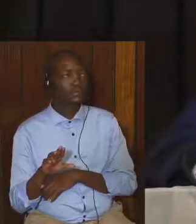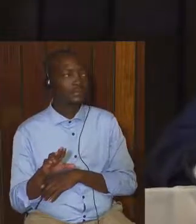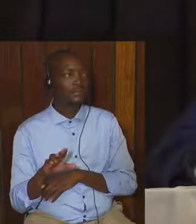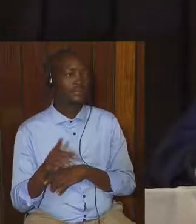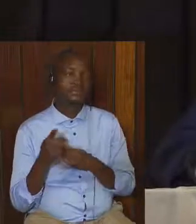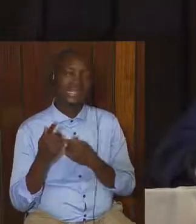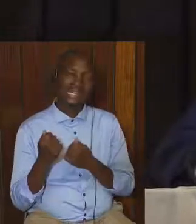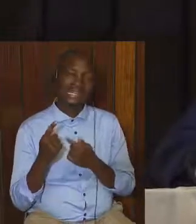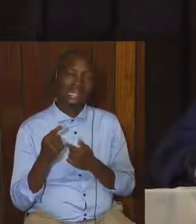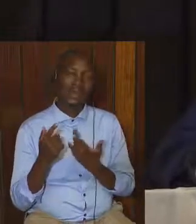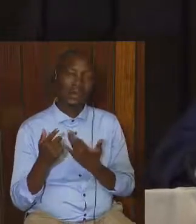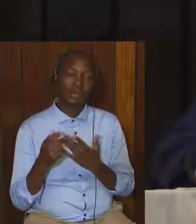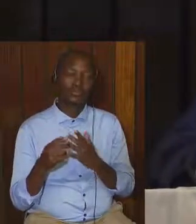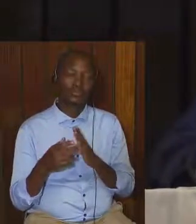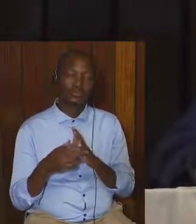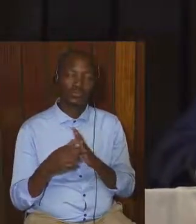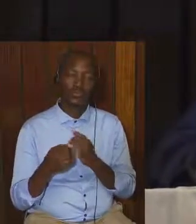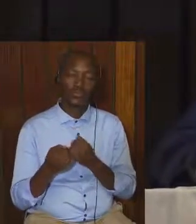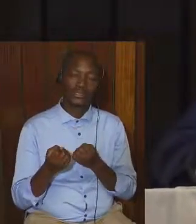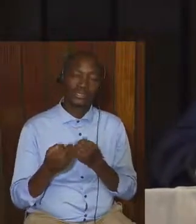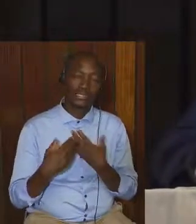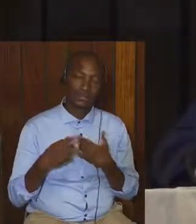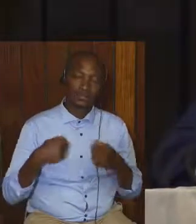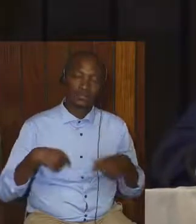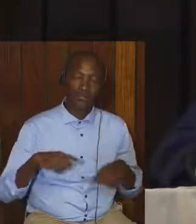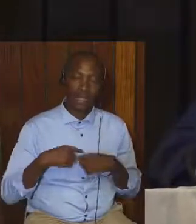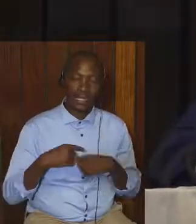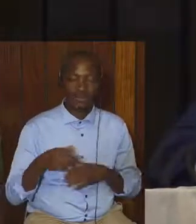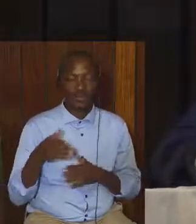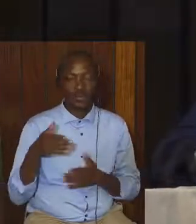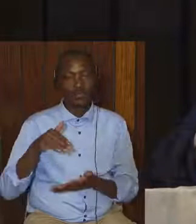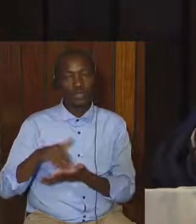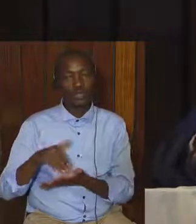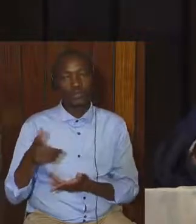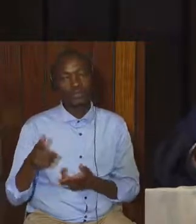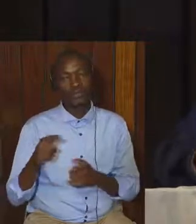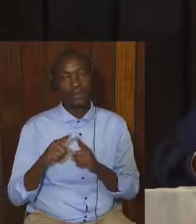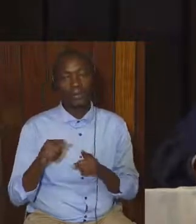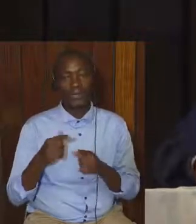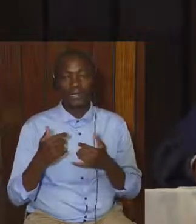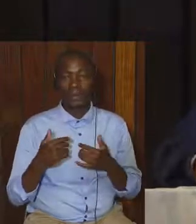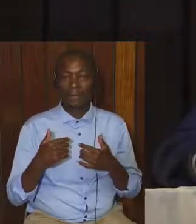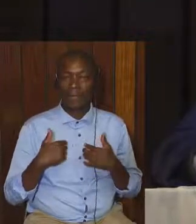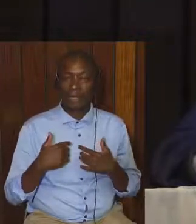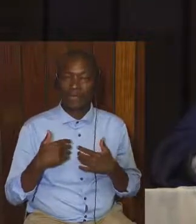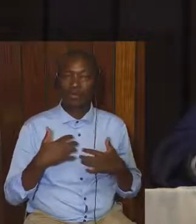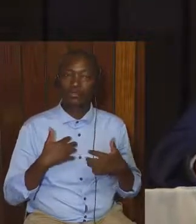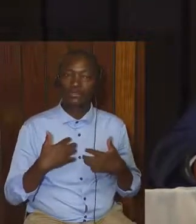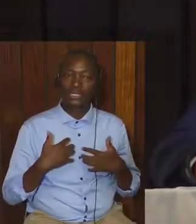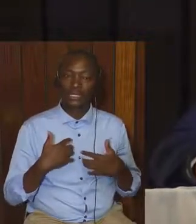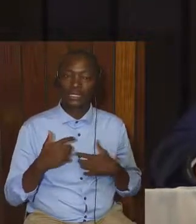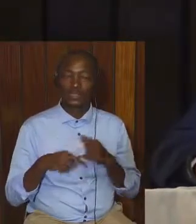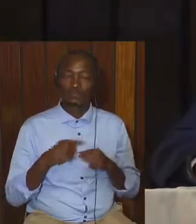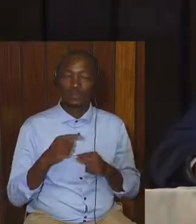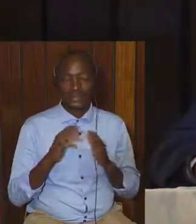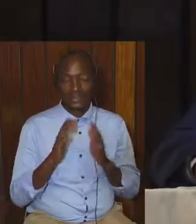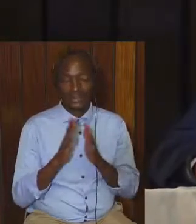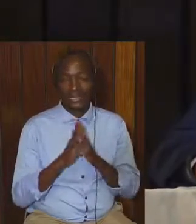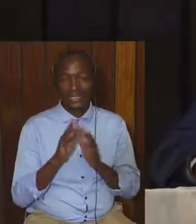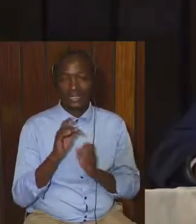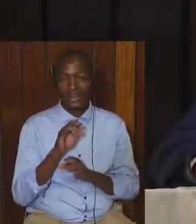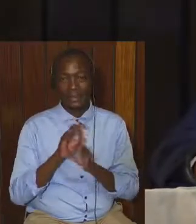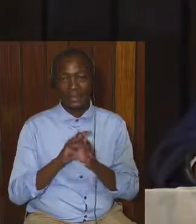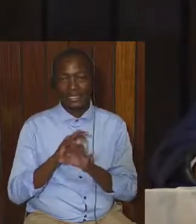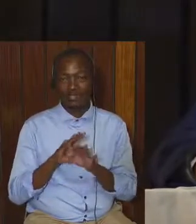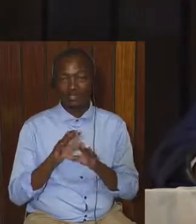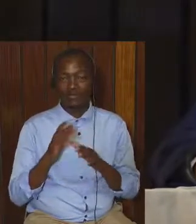The amount outstanding was given to us when we were on site there. But my concern is on the 10% of work that